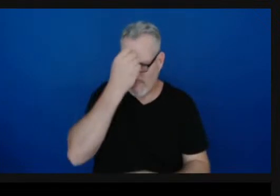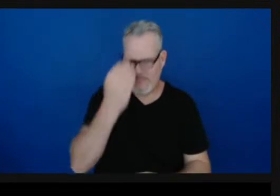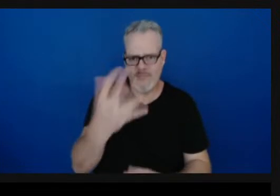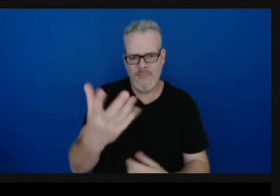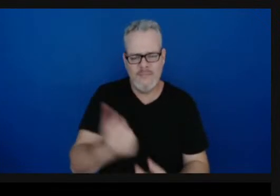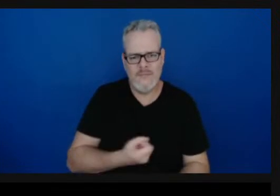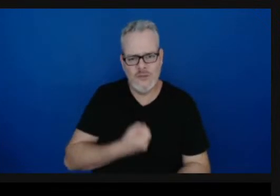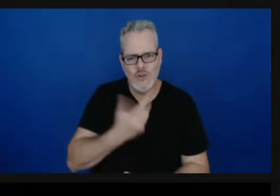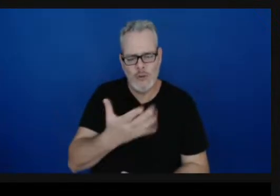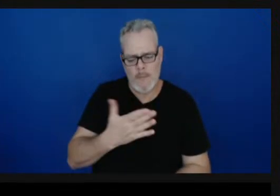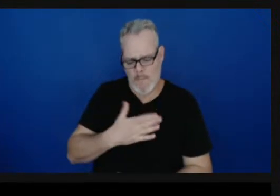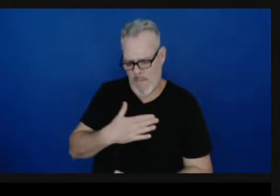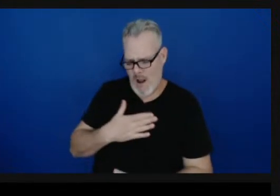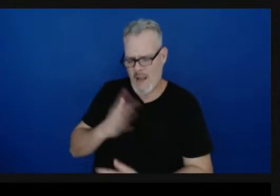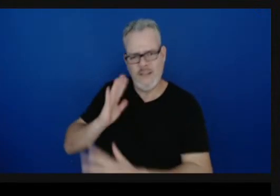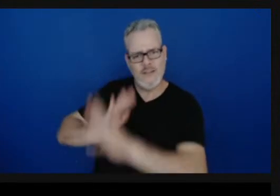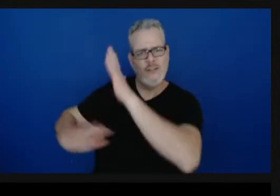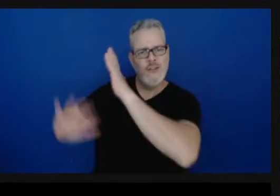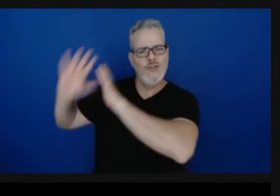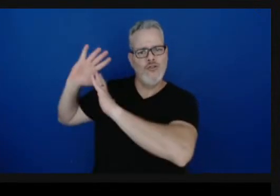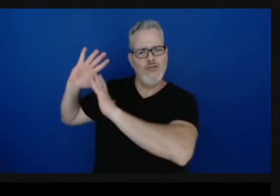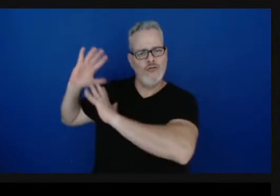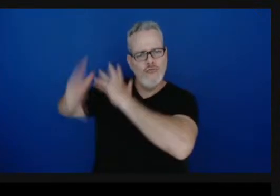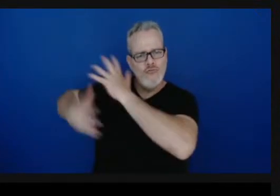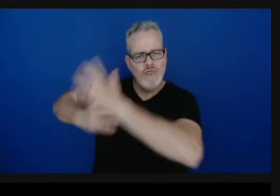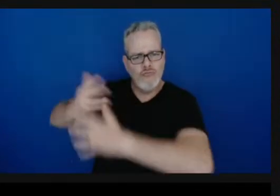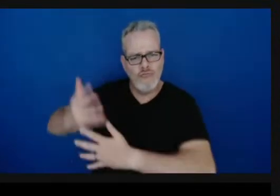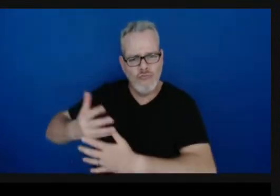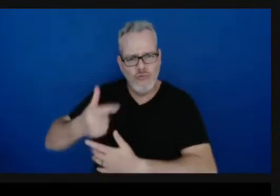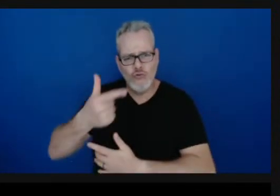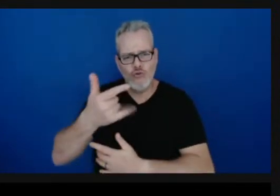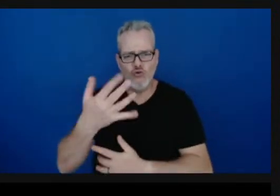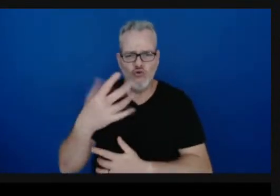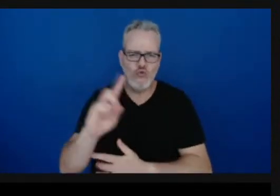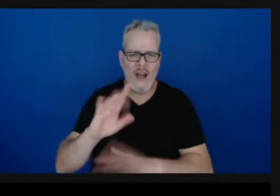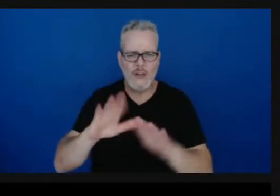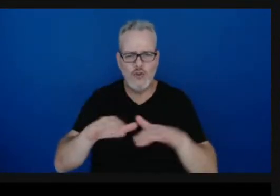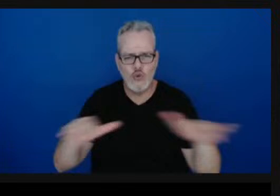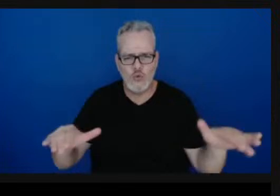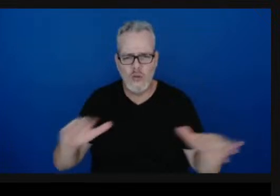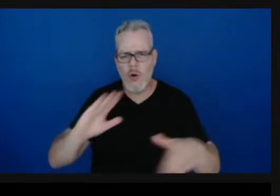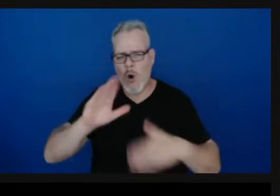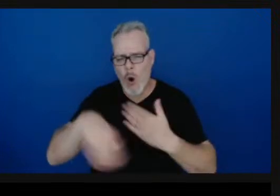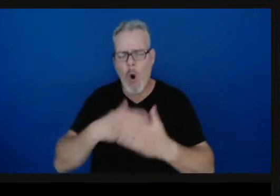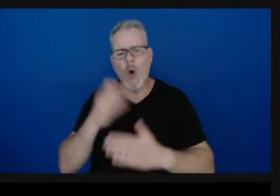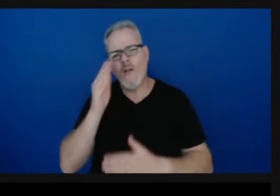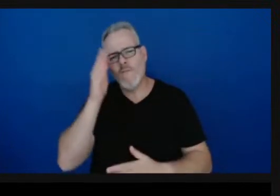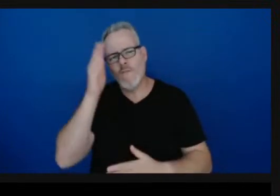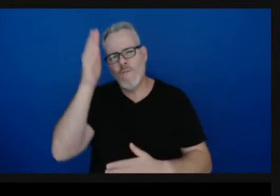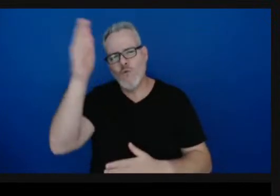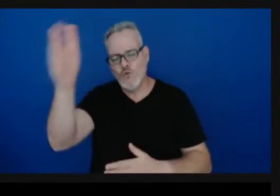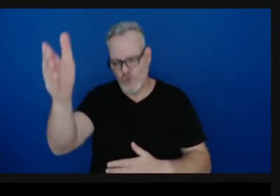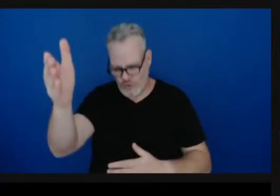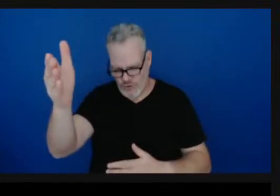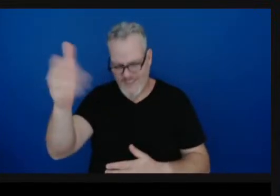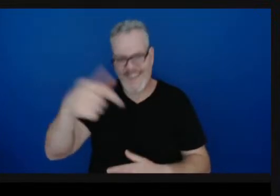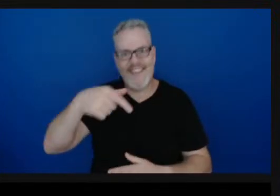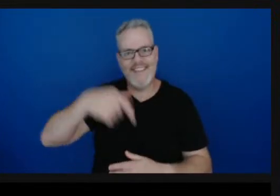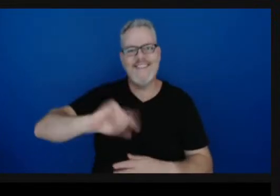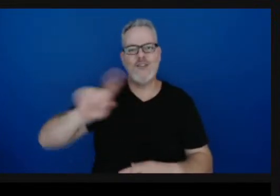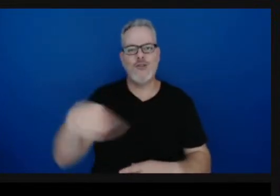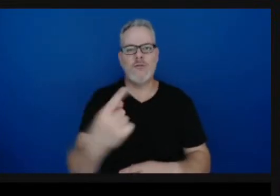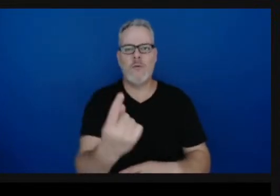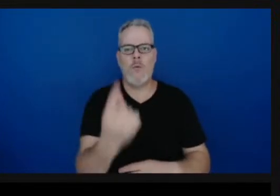my grandchildren, my great-grandchildren, it's going to be for all of us in the future. This is just one piece of the larger